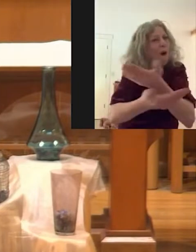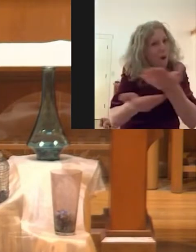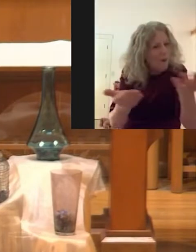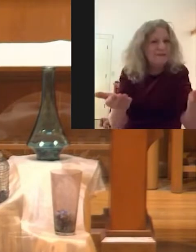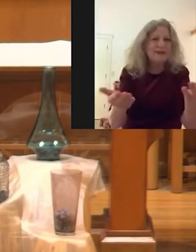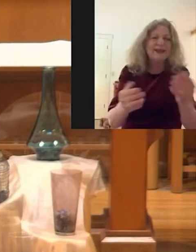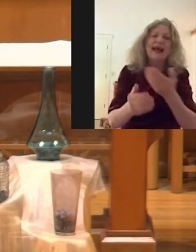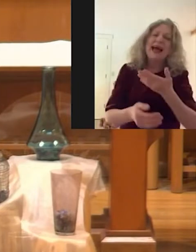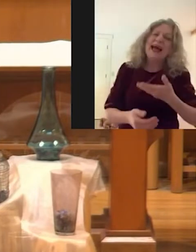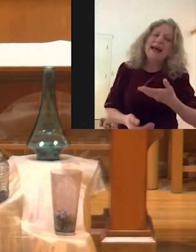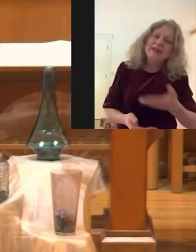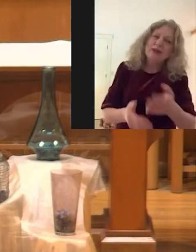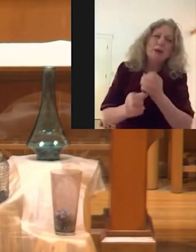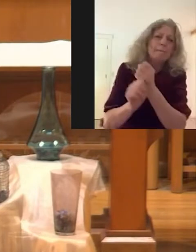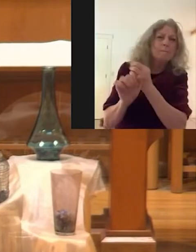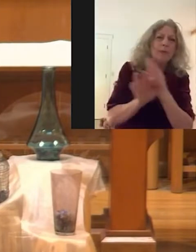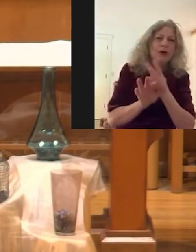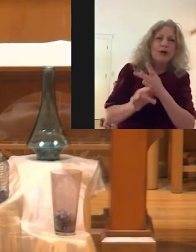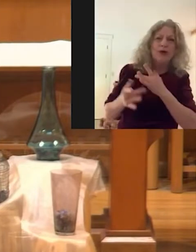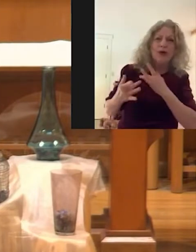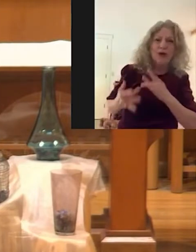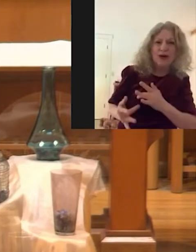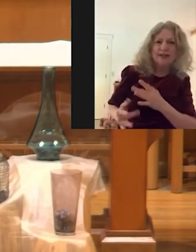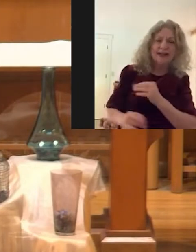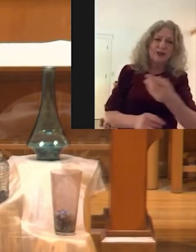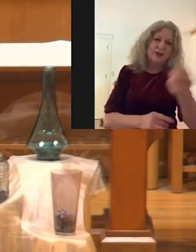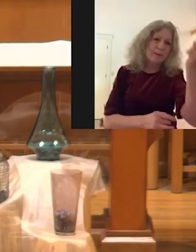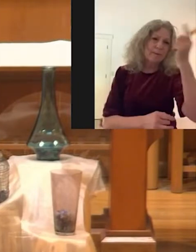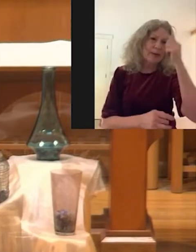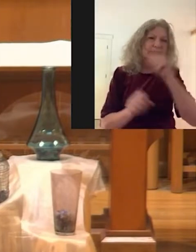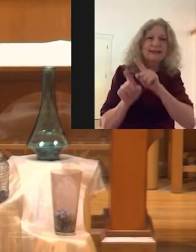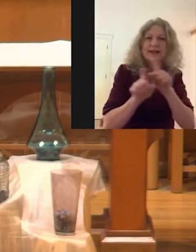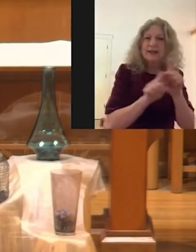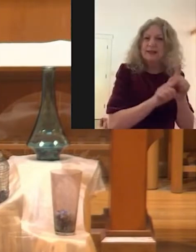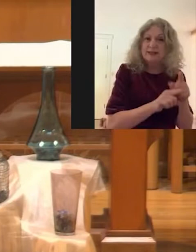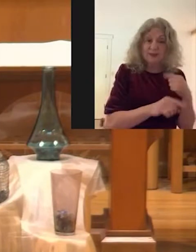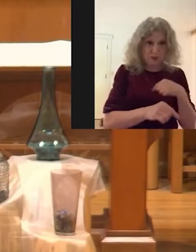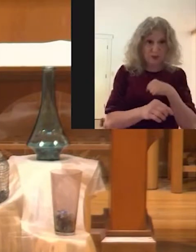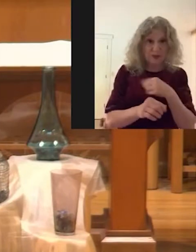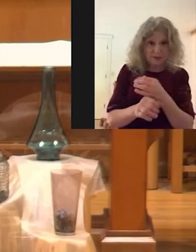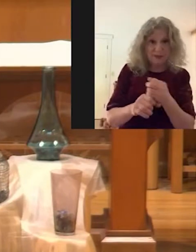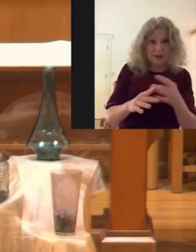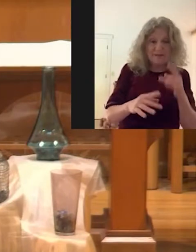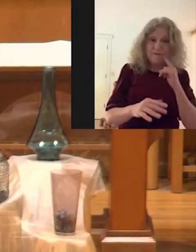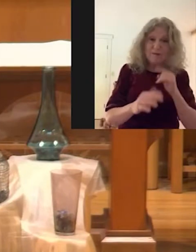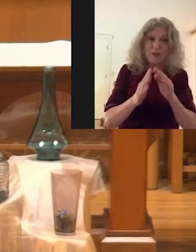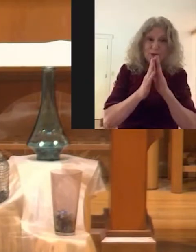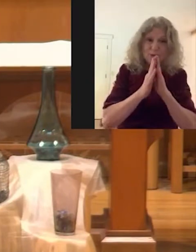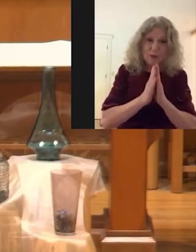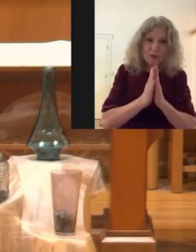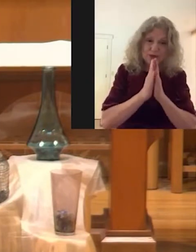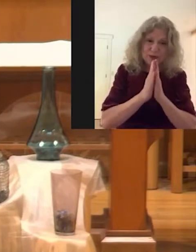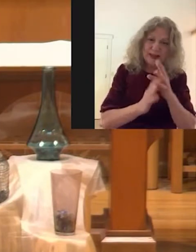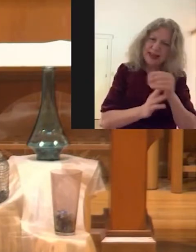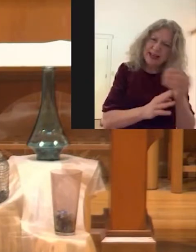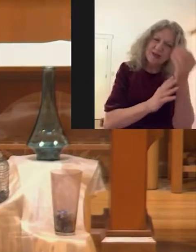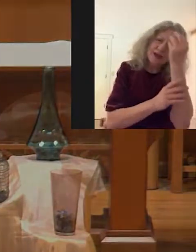now your hearts and your minds as we prepare for this worship and reflection.